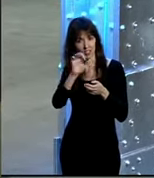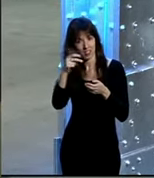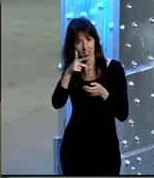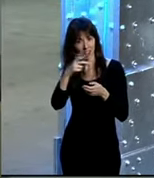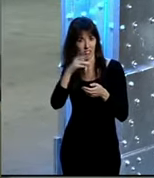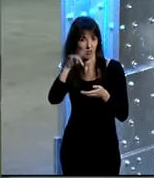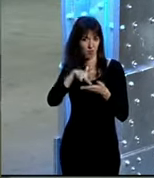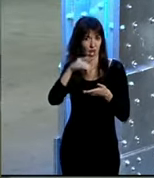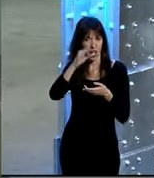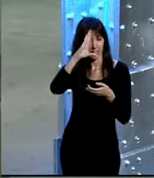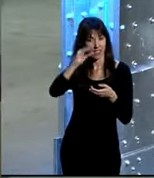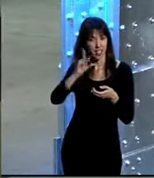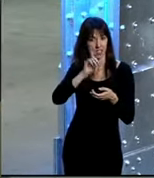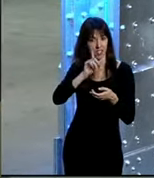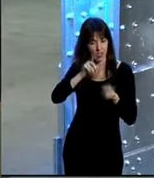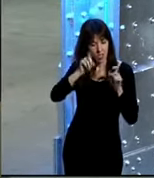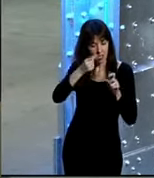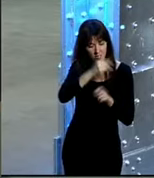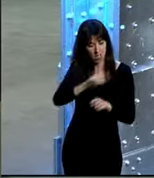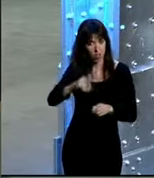very easy to program because it